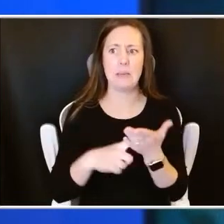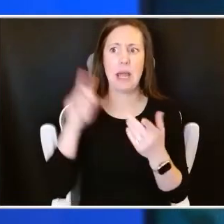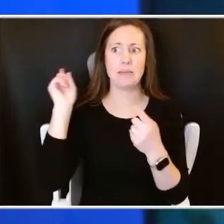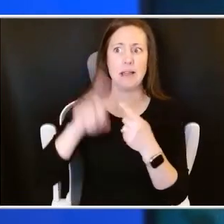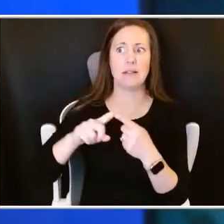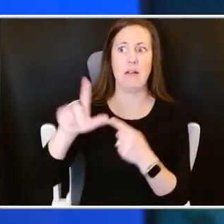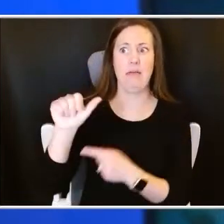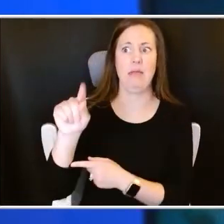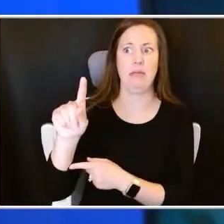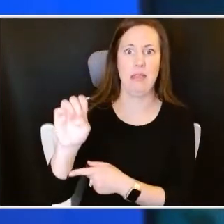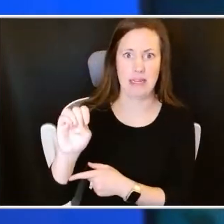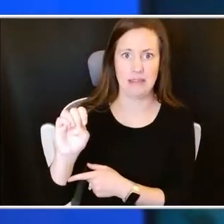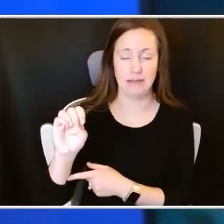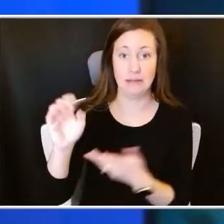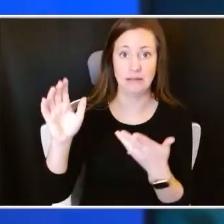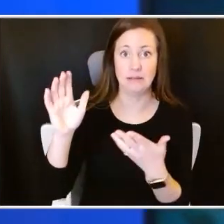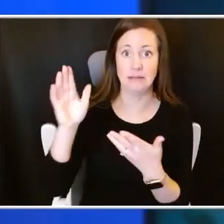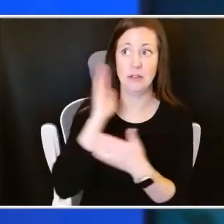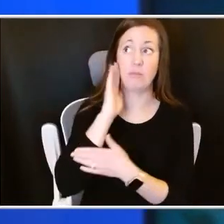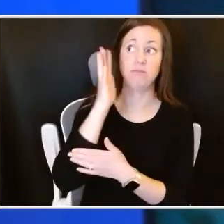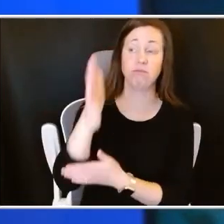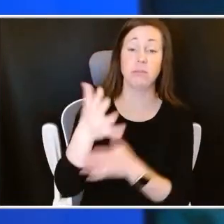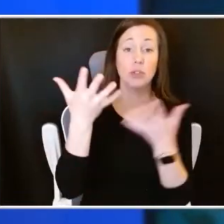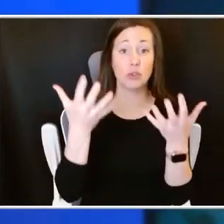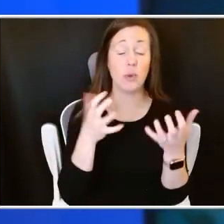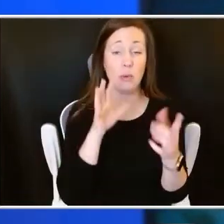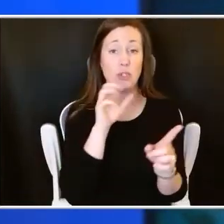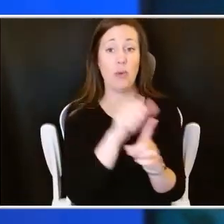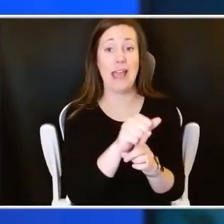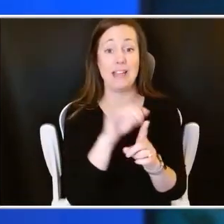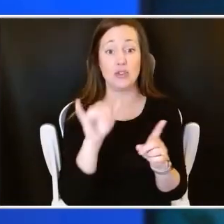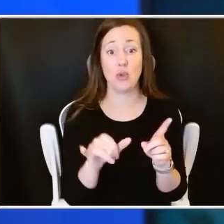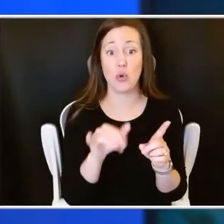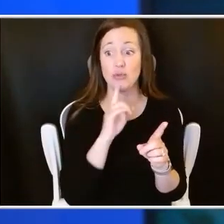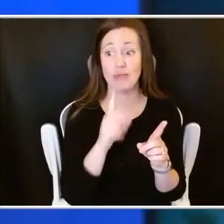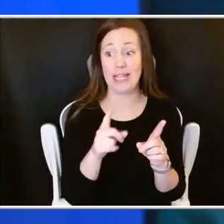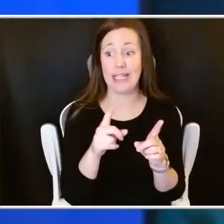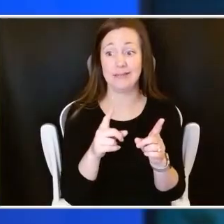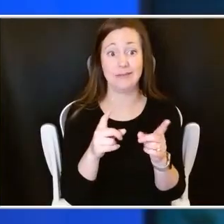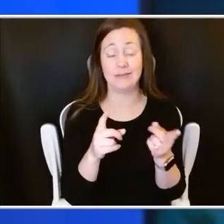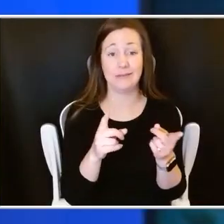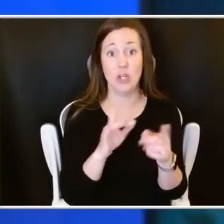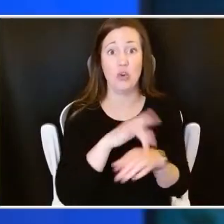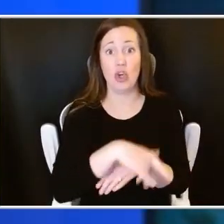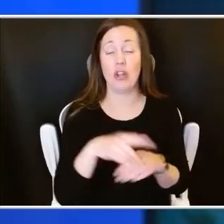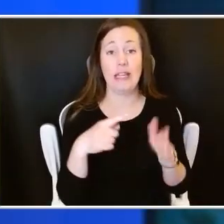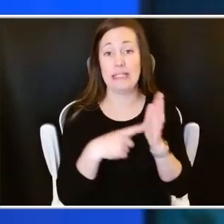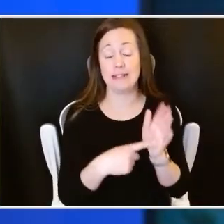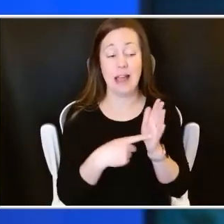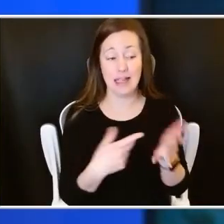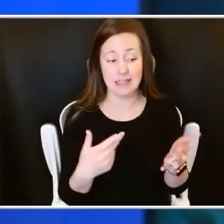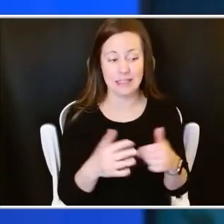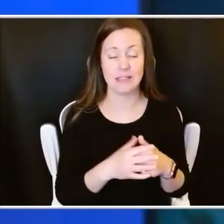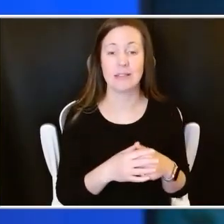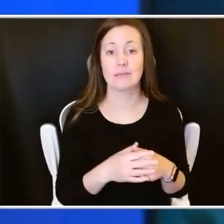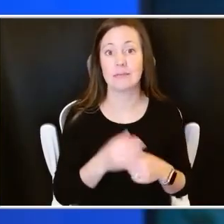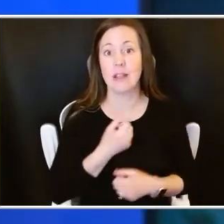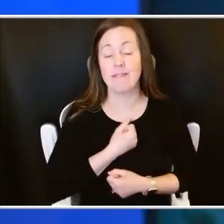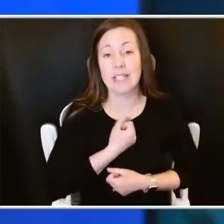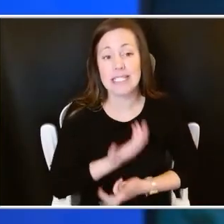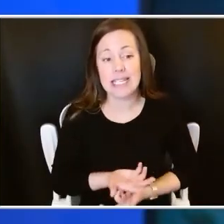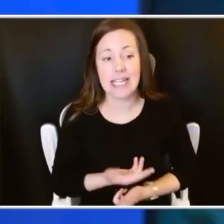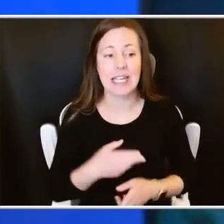so we want to catch those subtle signs, like you mentioned early, if we can. Usually fatigue, you can get weight